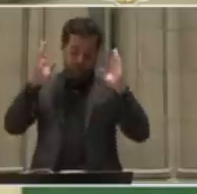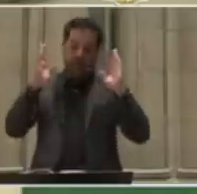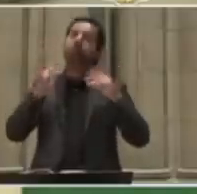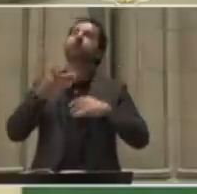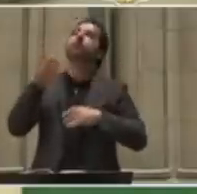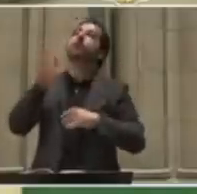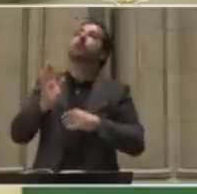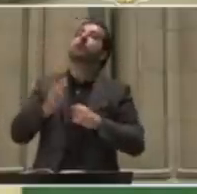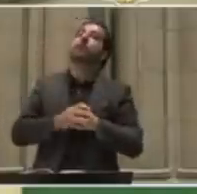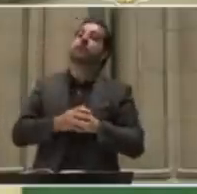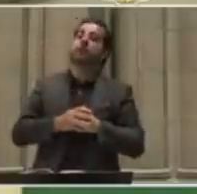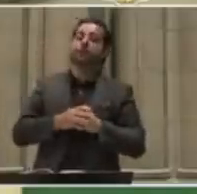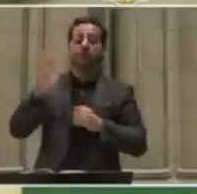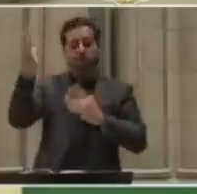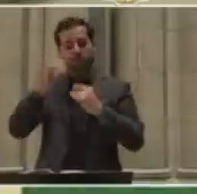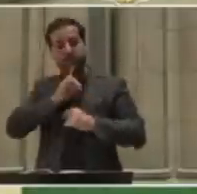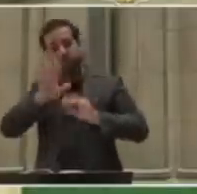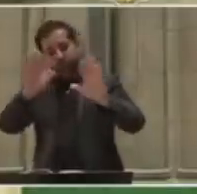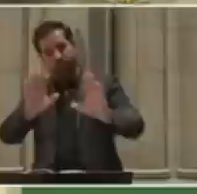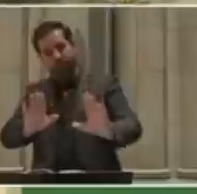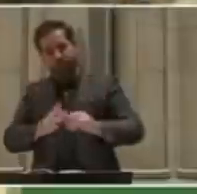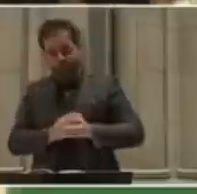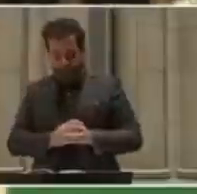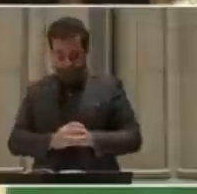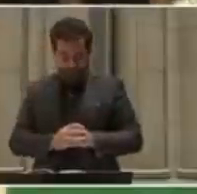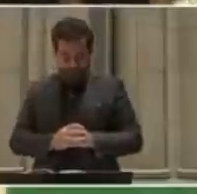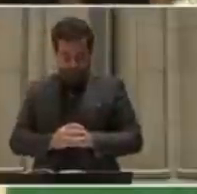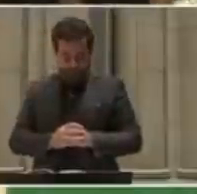God. Your mercy is great.